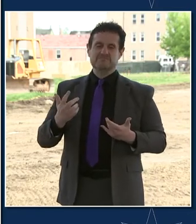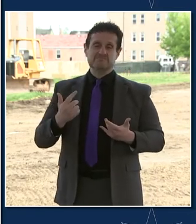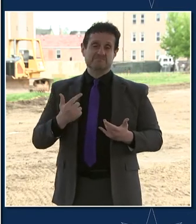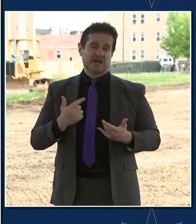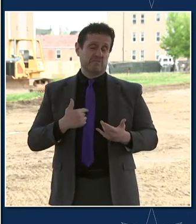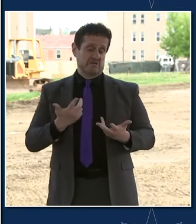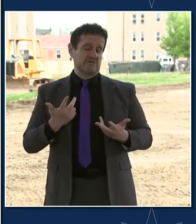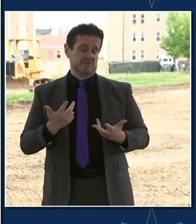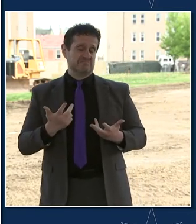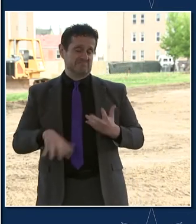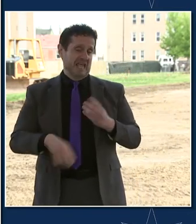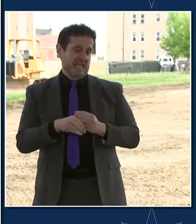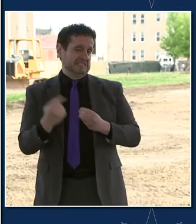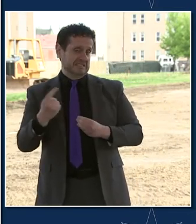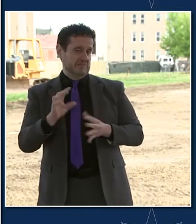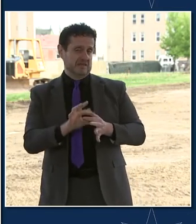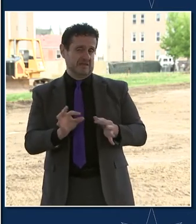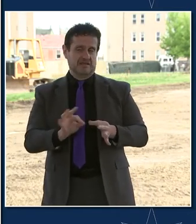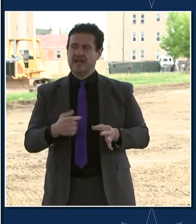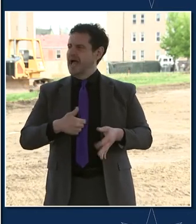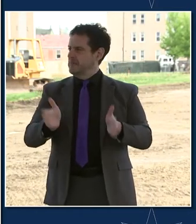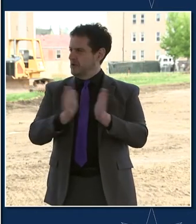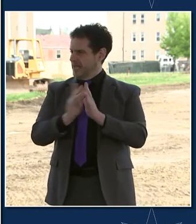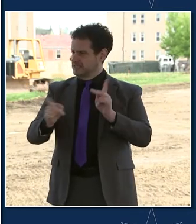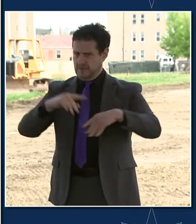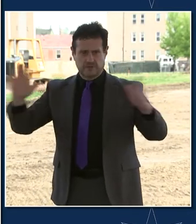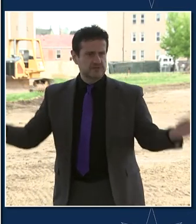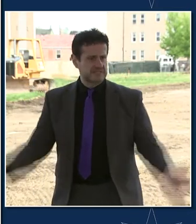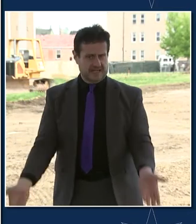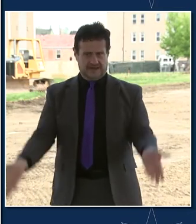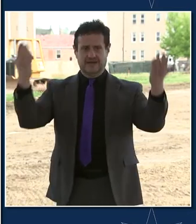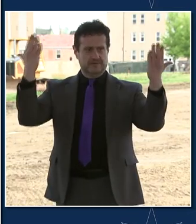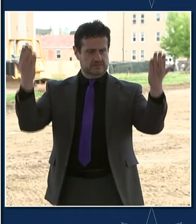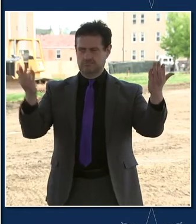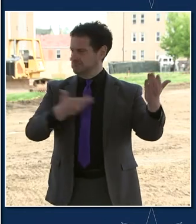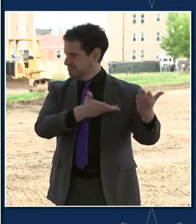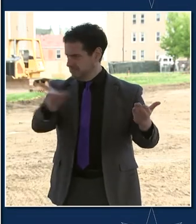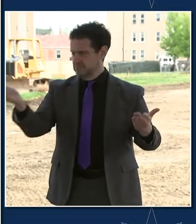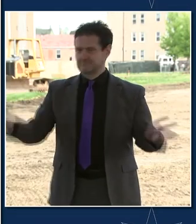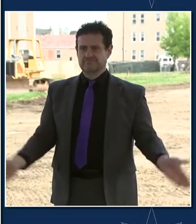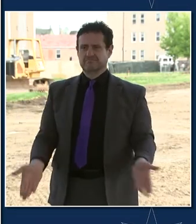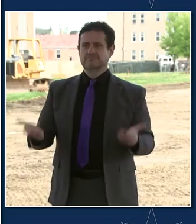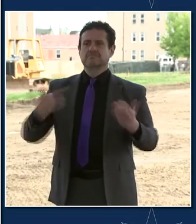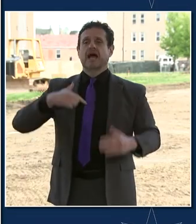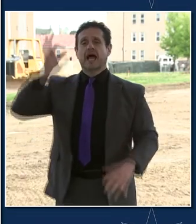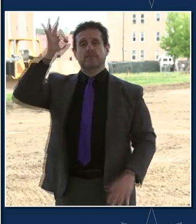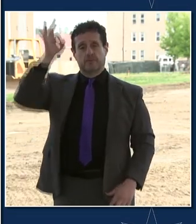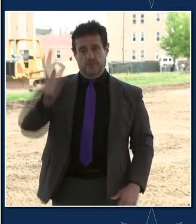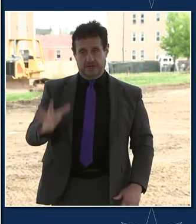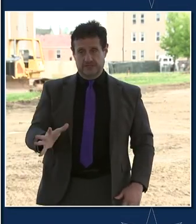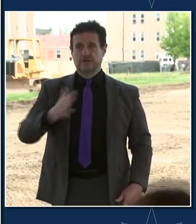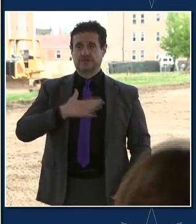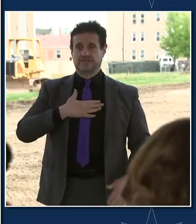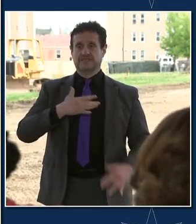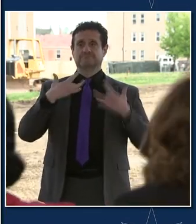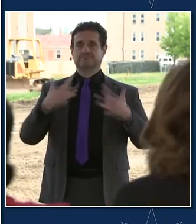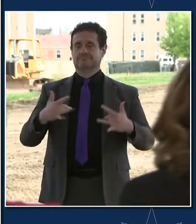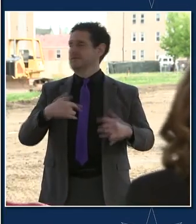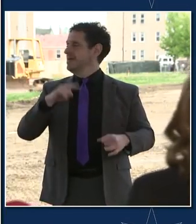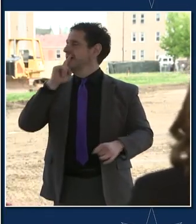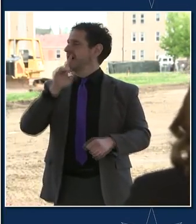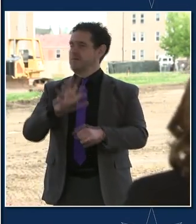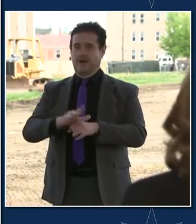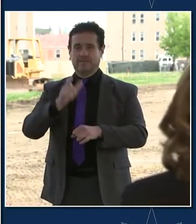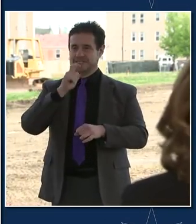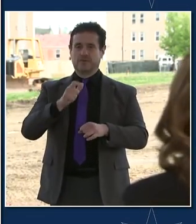it's okay with you all. I'm gonna ask everybody to stand up. And because I'm a pastor, this is what I do. I promise I won't pass